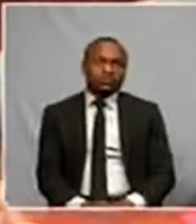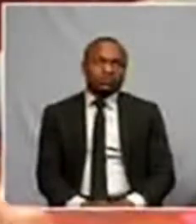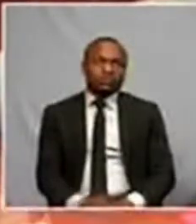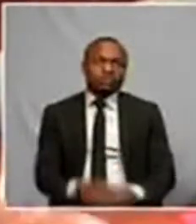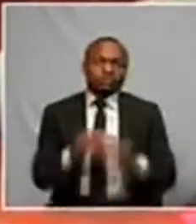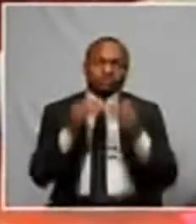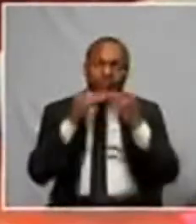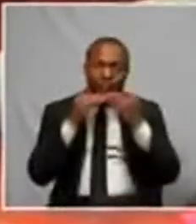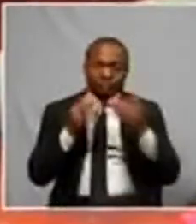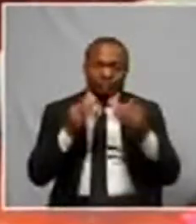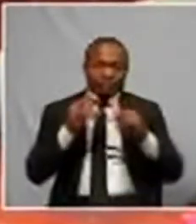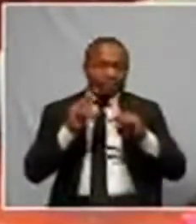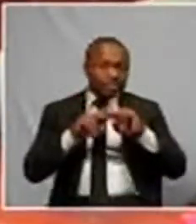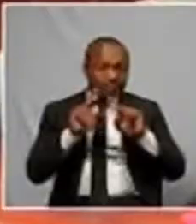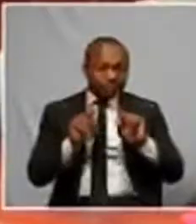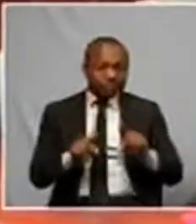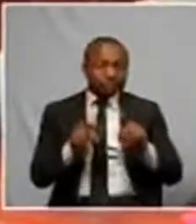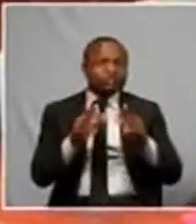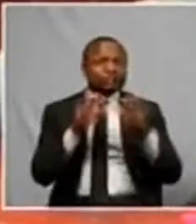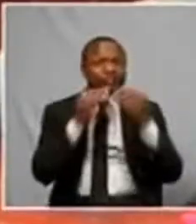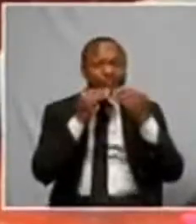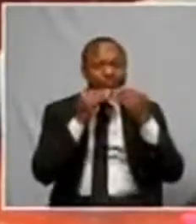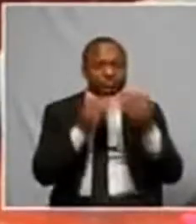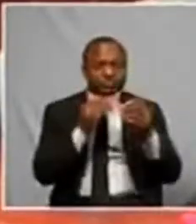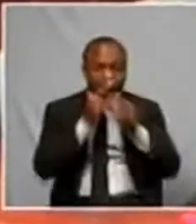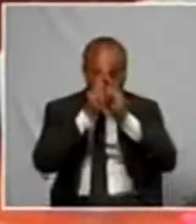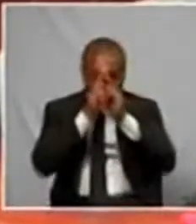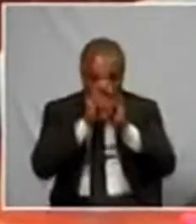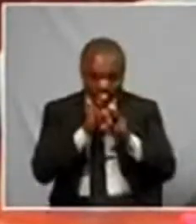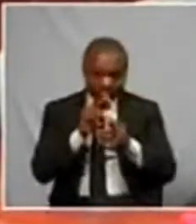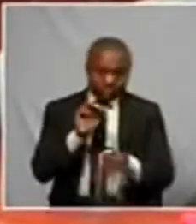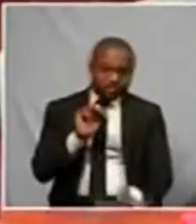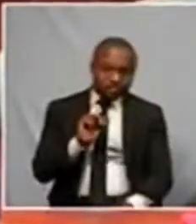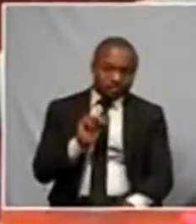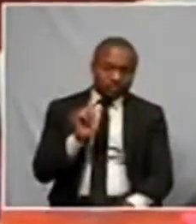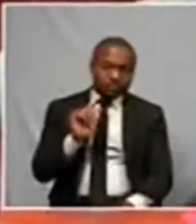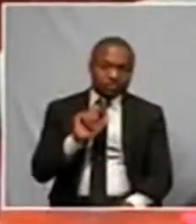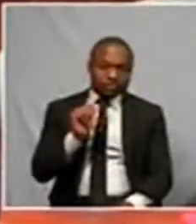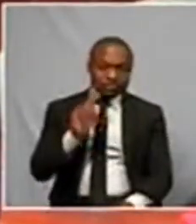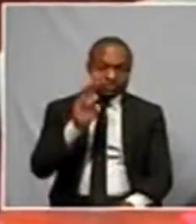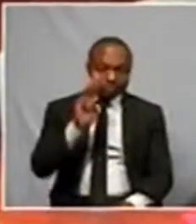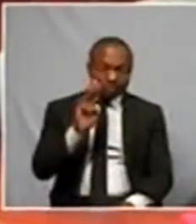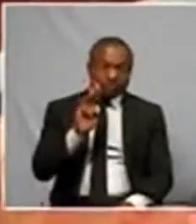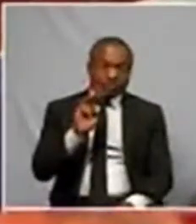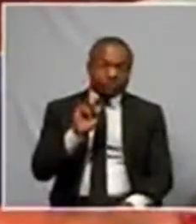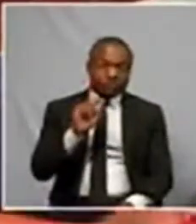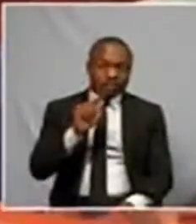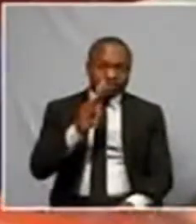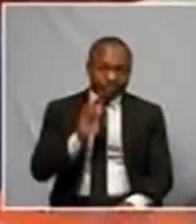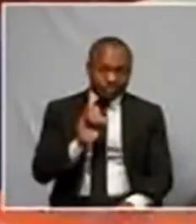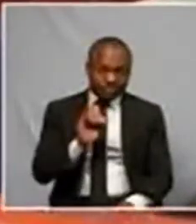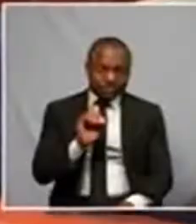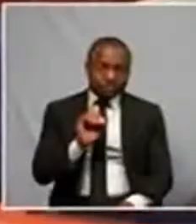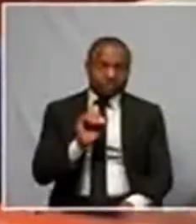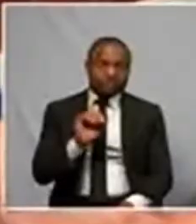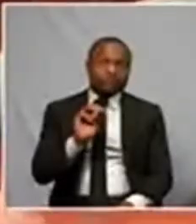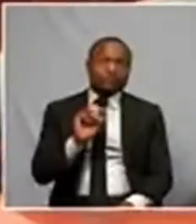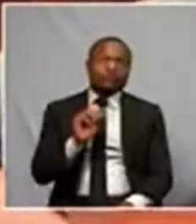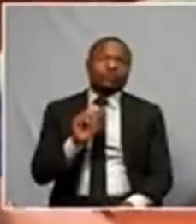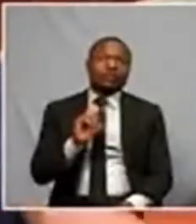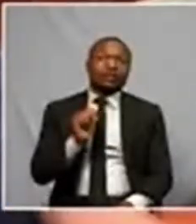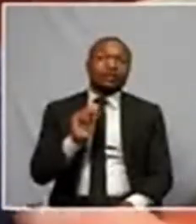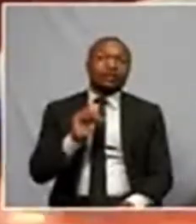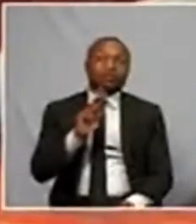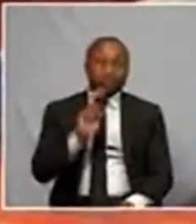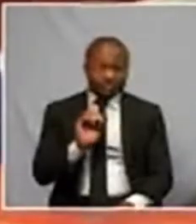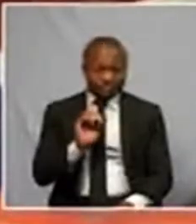Thank you, Chairperson, and I'd like to thank Honorable Malambo for those 2 very important questions. Regarding the issue